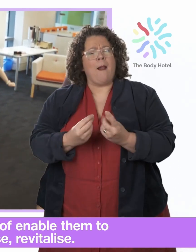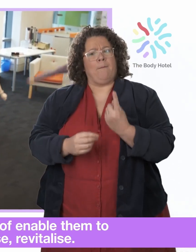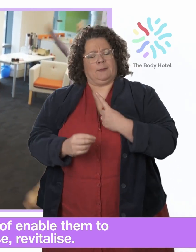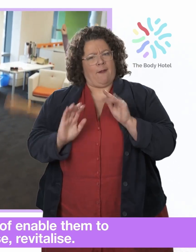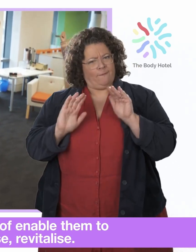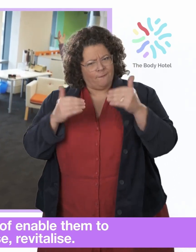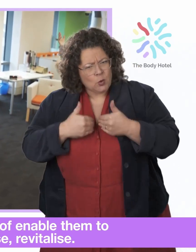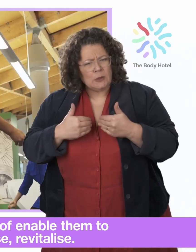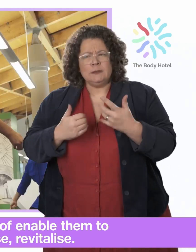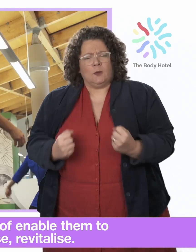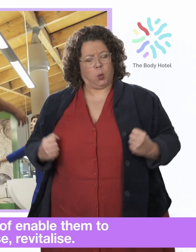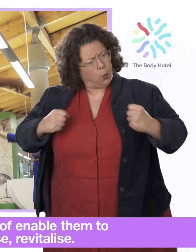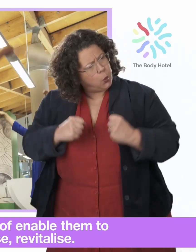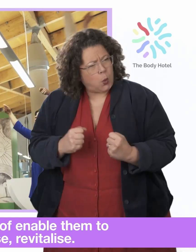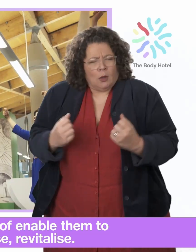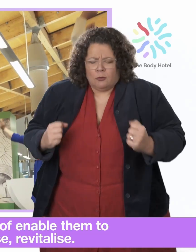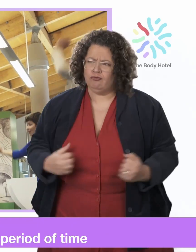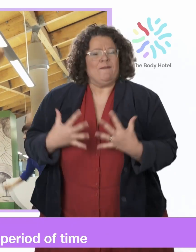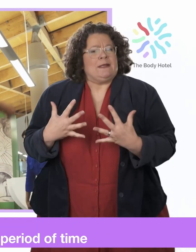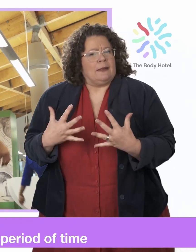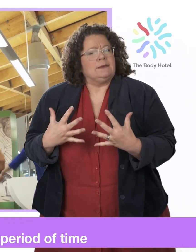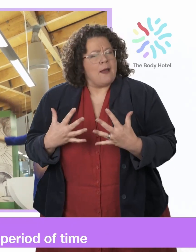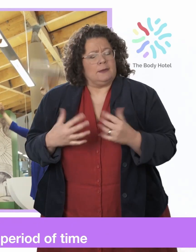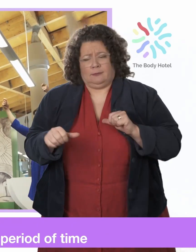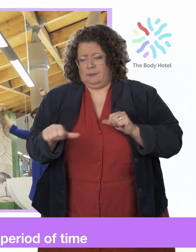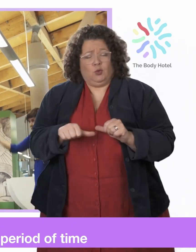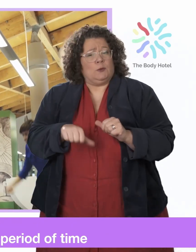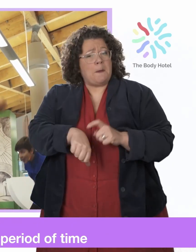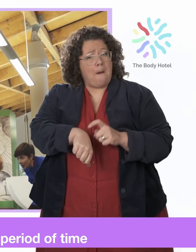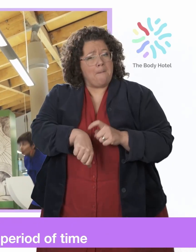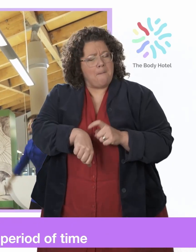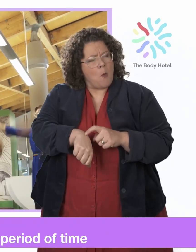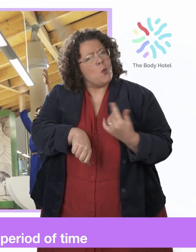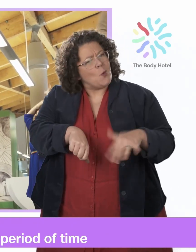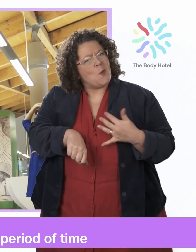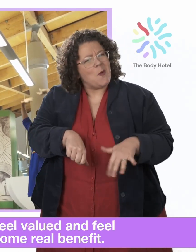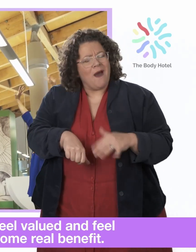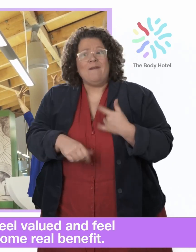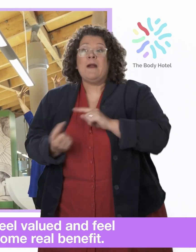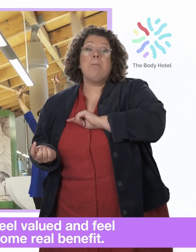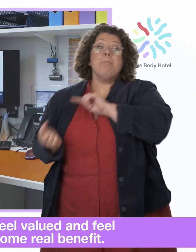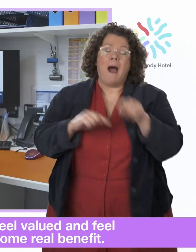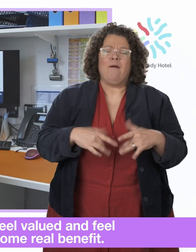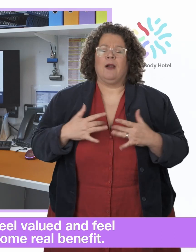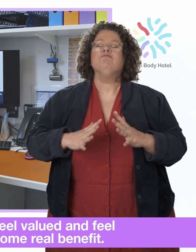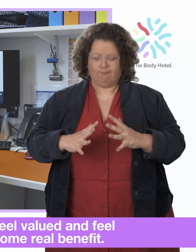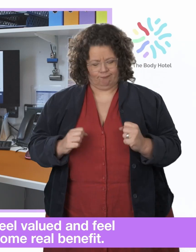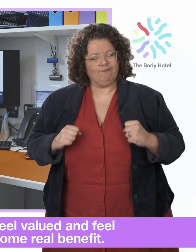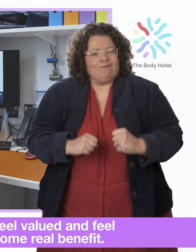sort of enable them to refocus, re-energise, revitalise, in a short period of time, and come back out and